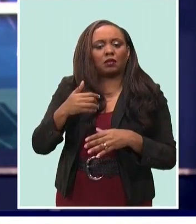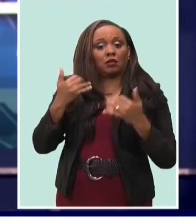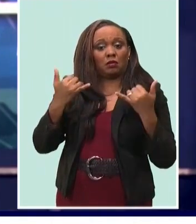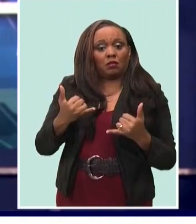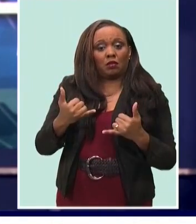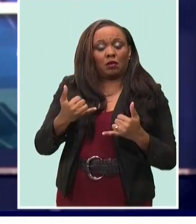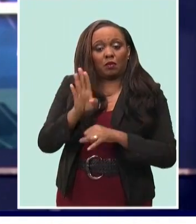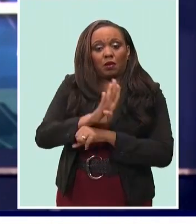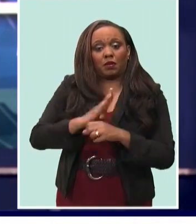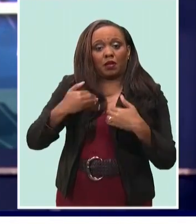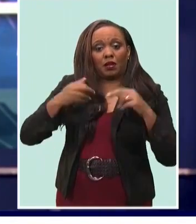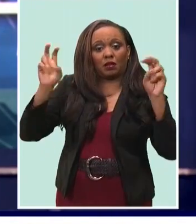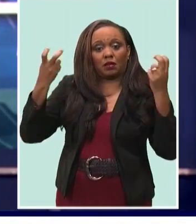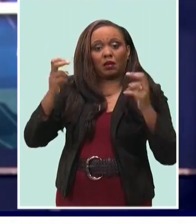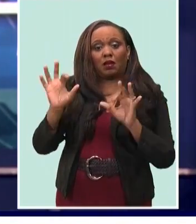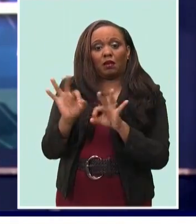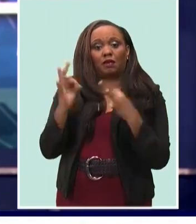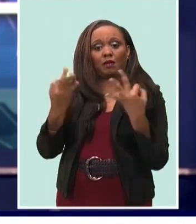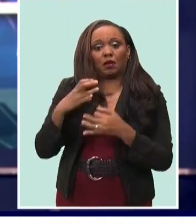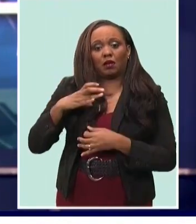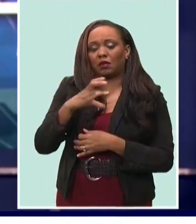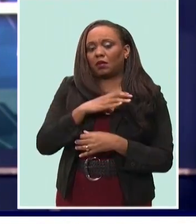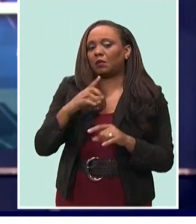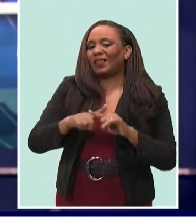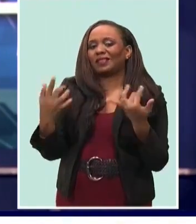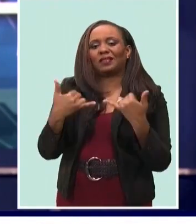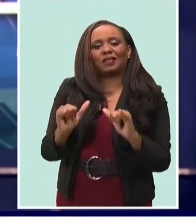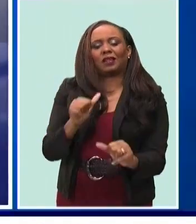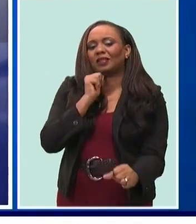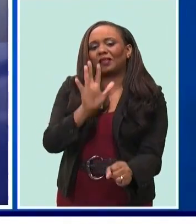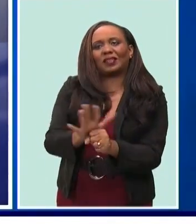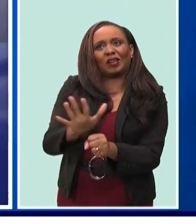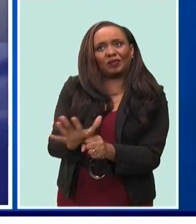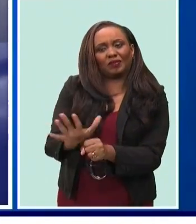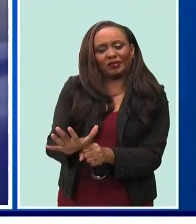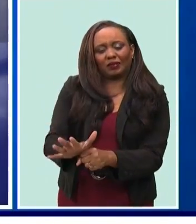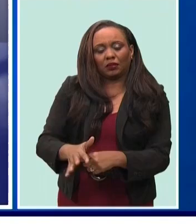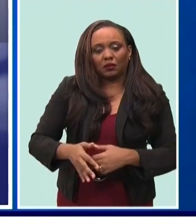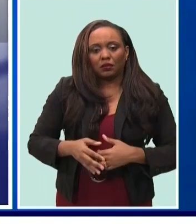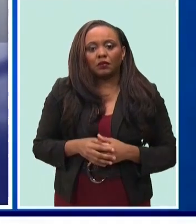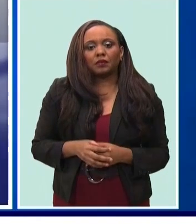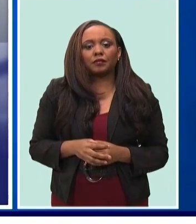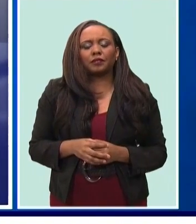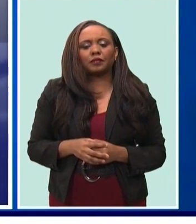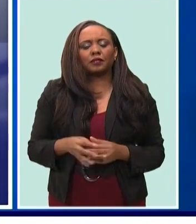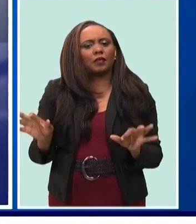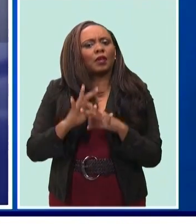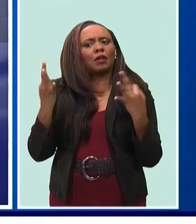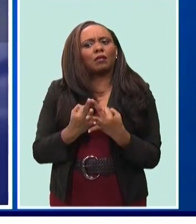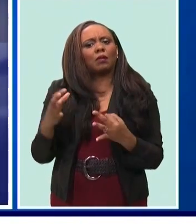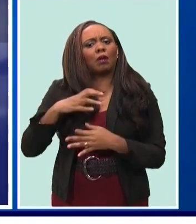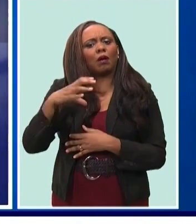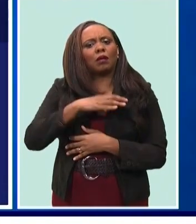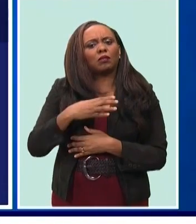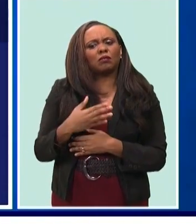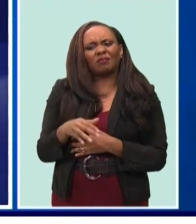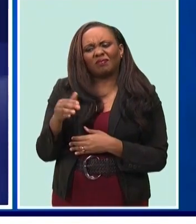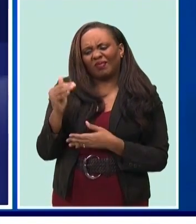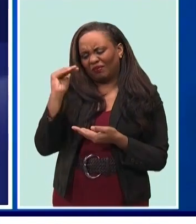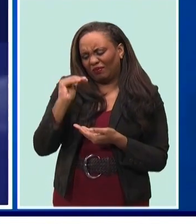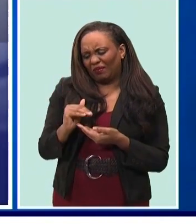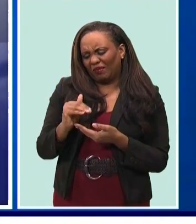of the Family Council, but she says it's still not enough. The Family Council is very small and very limited, and